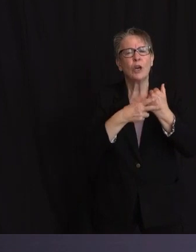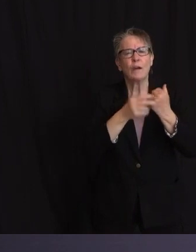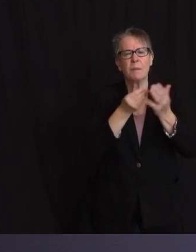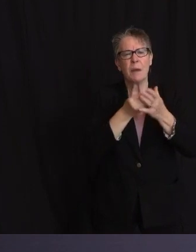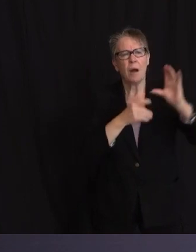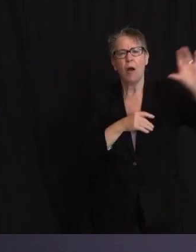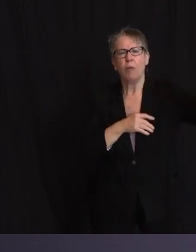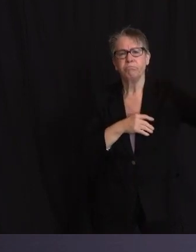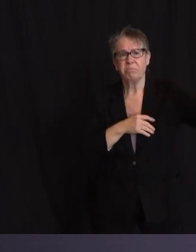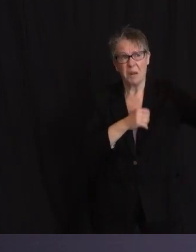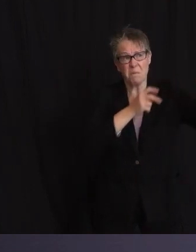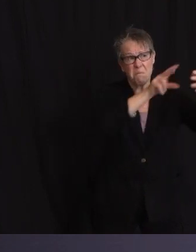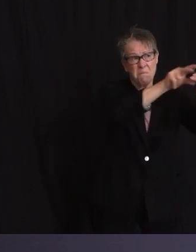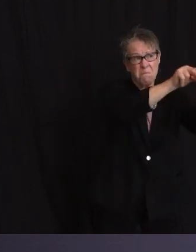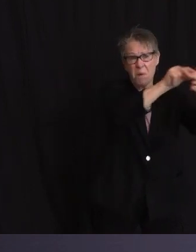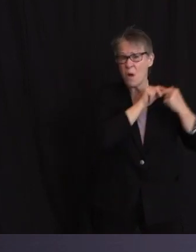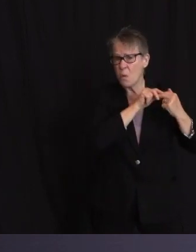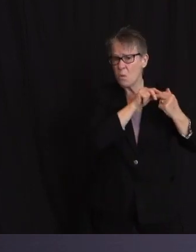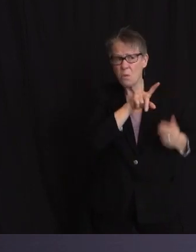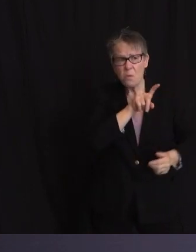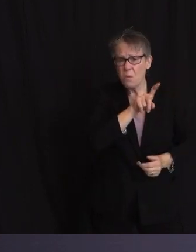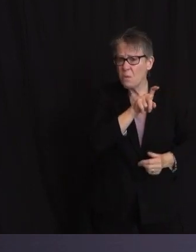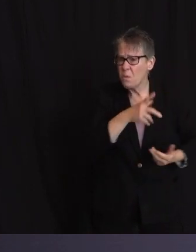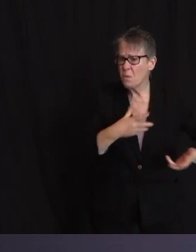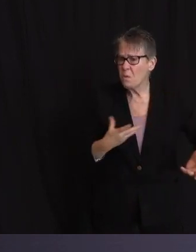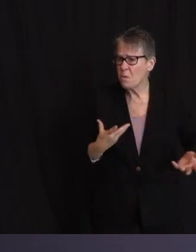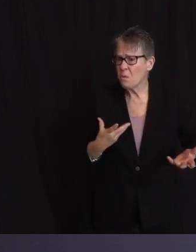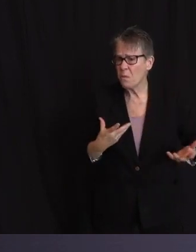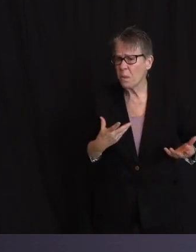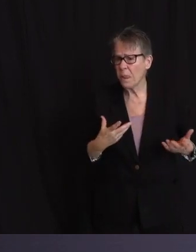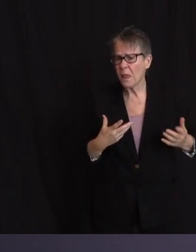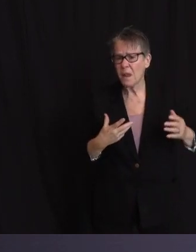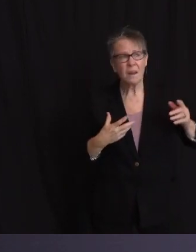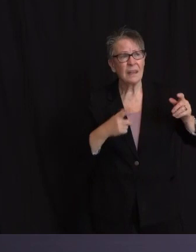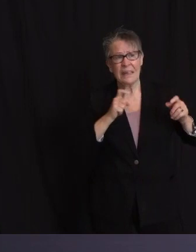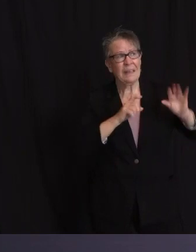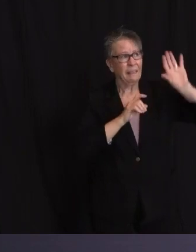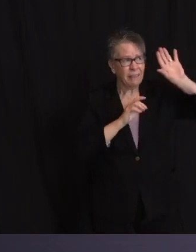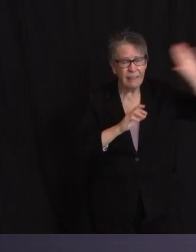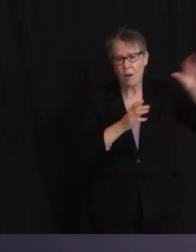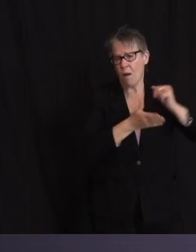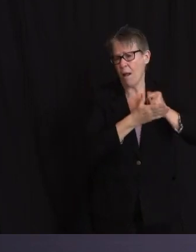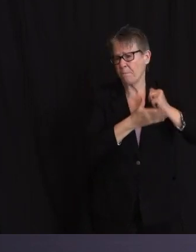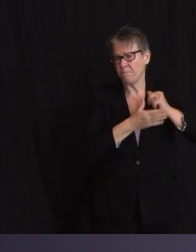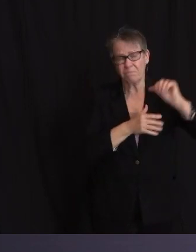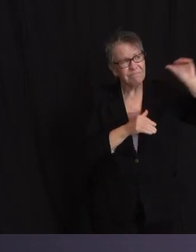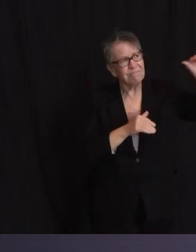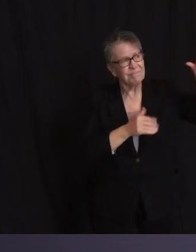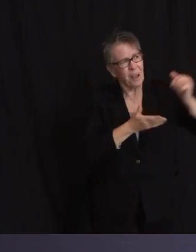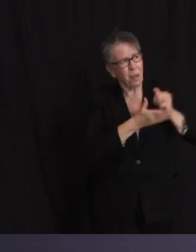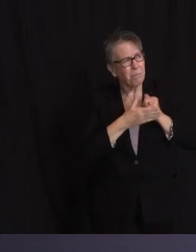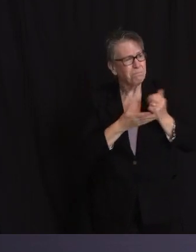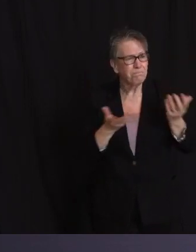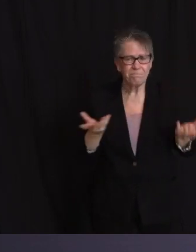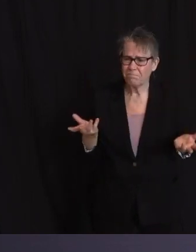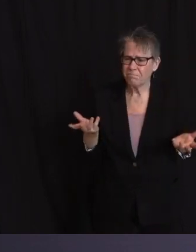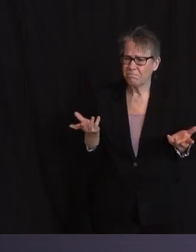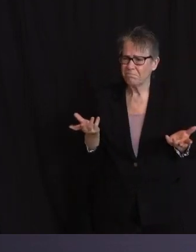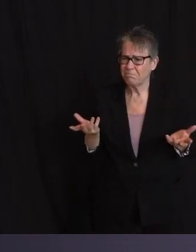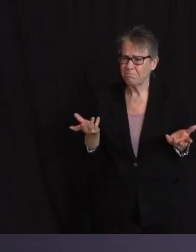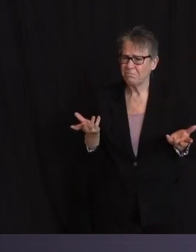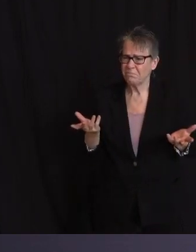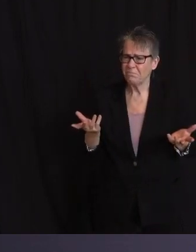the bullpen financially. Judy, do you mind hitting the question on hospitalizations? Particularly, are you seeing a different texture to this based on the